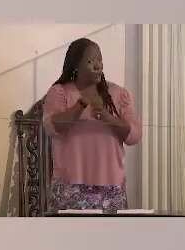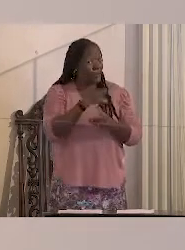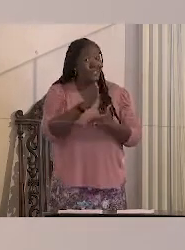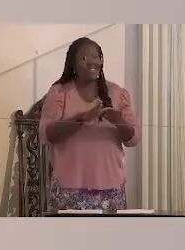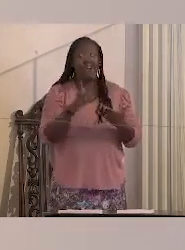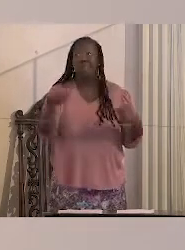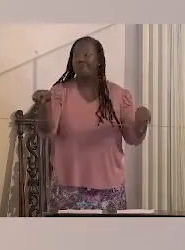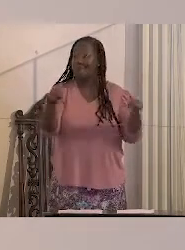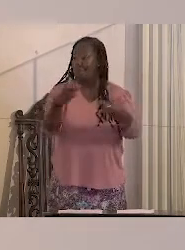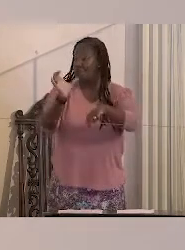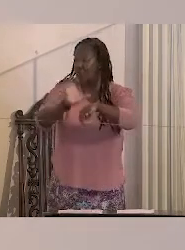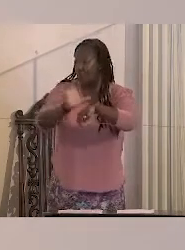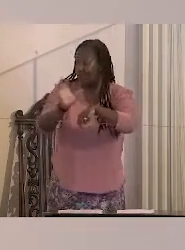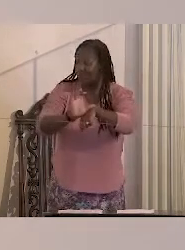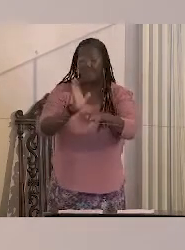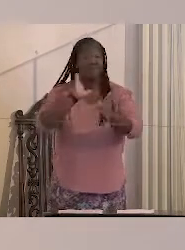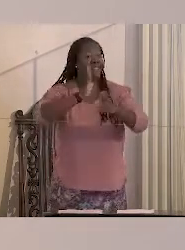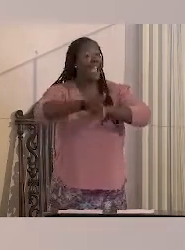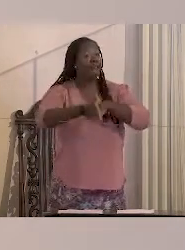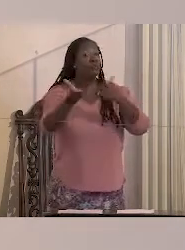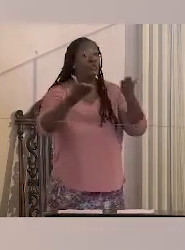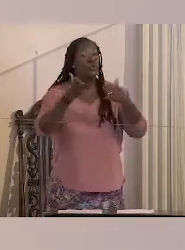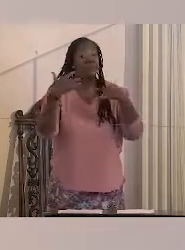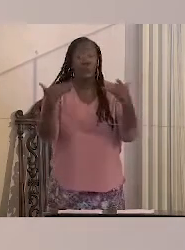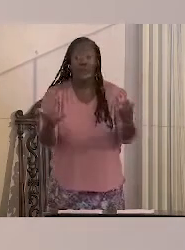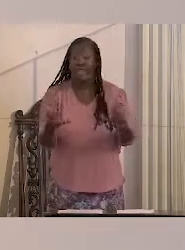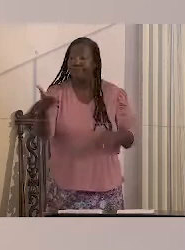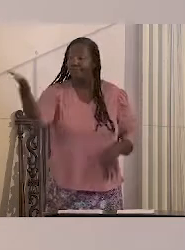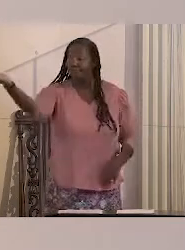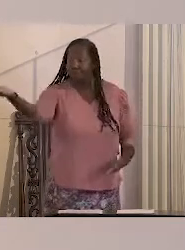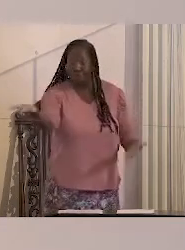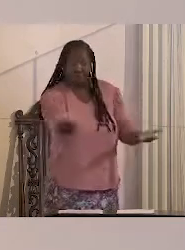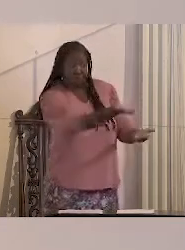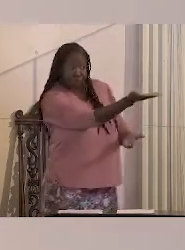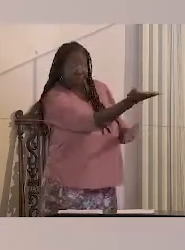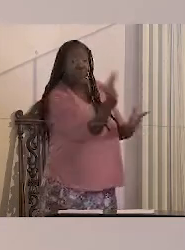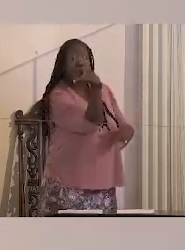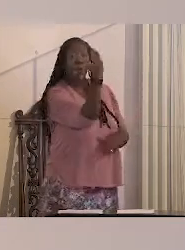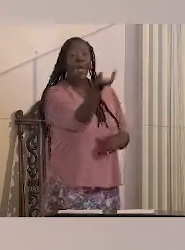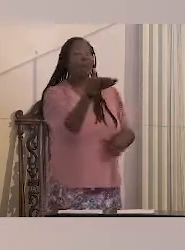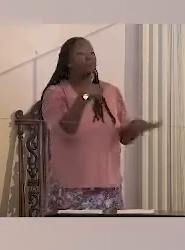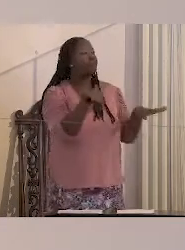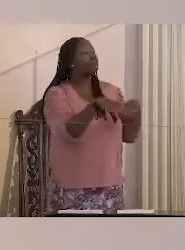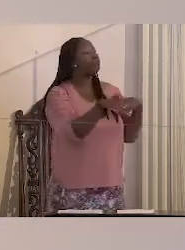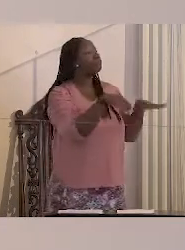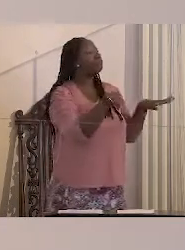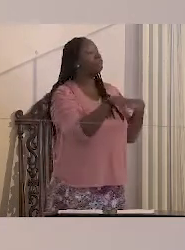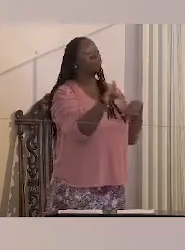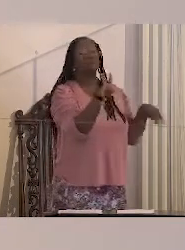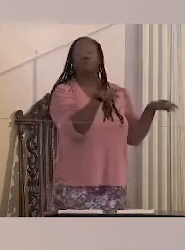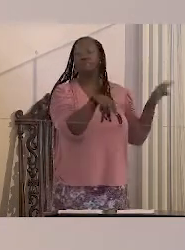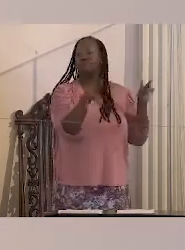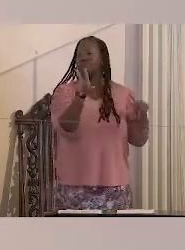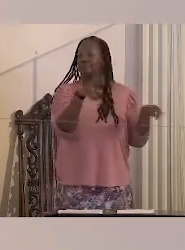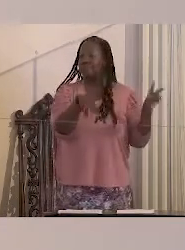so after the service today, you are invited to stroll through the garden on the playground.